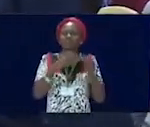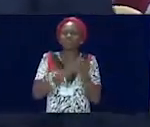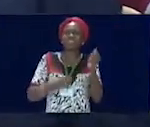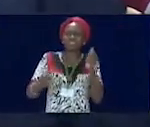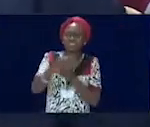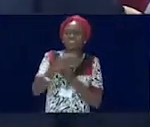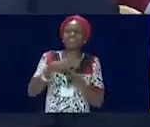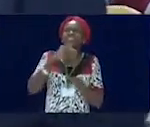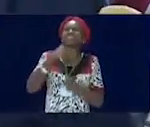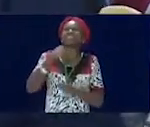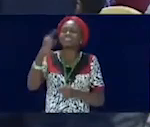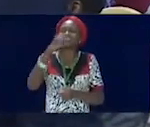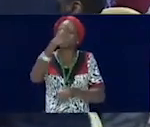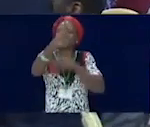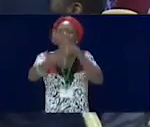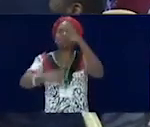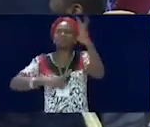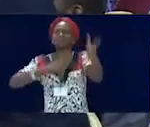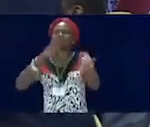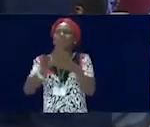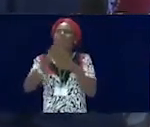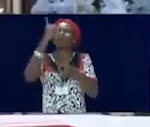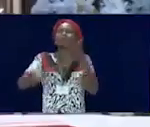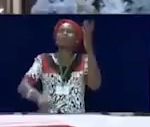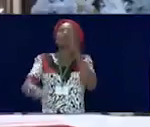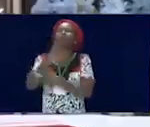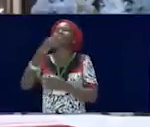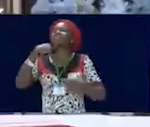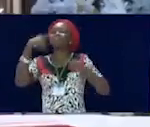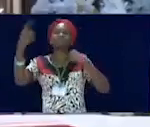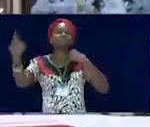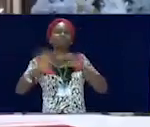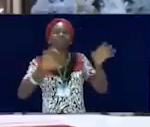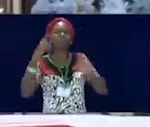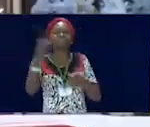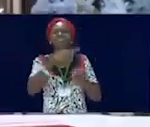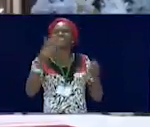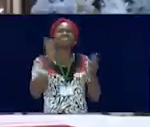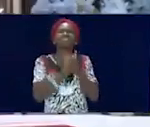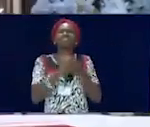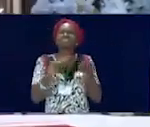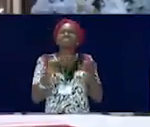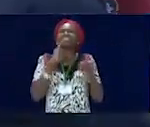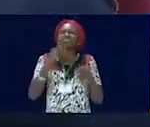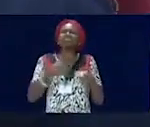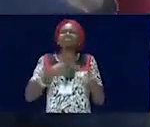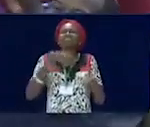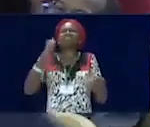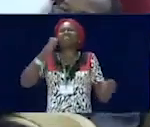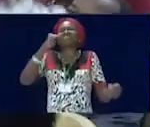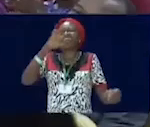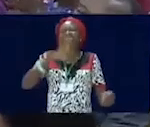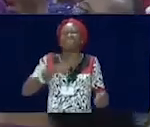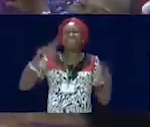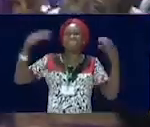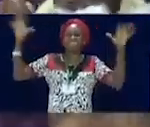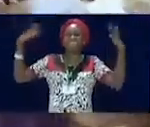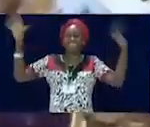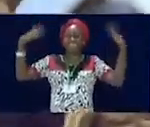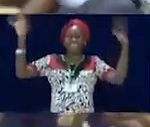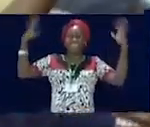and tell the world what God has done for you. I say, hey, there goes my girl.